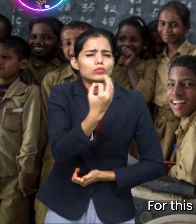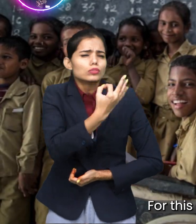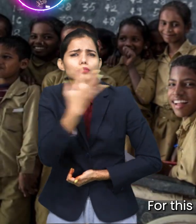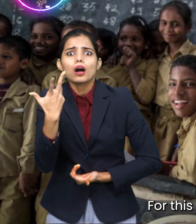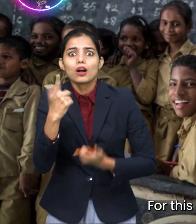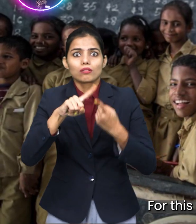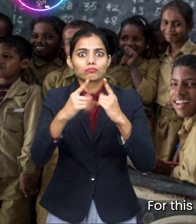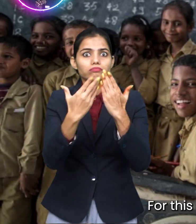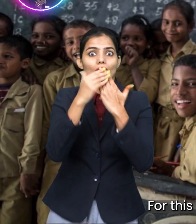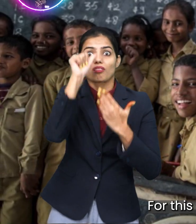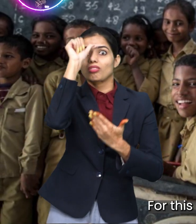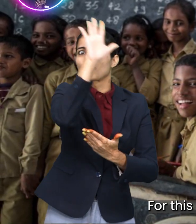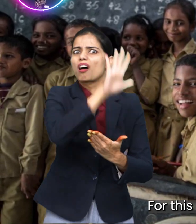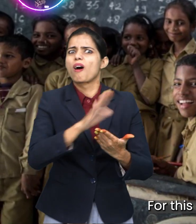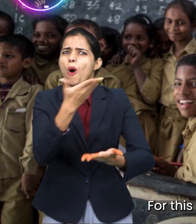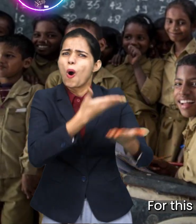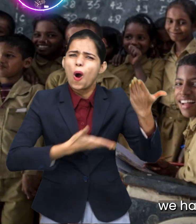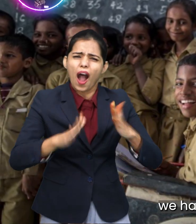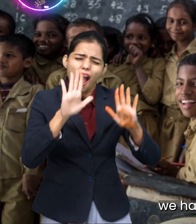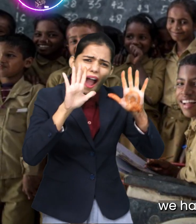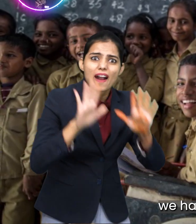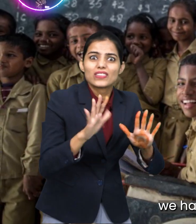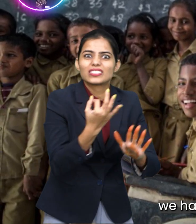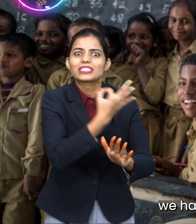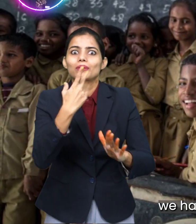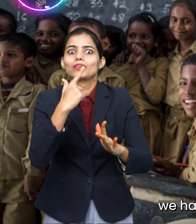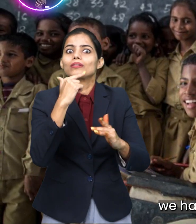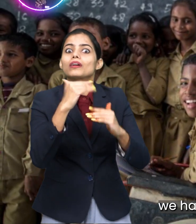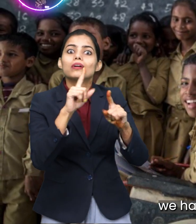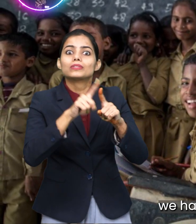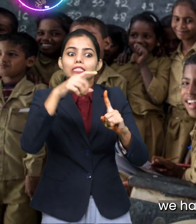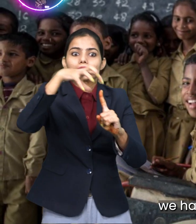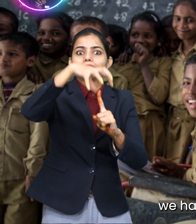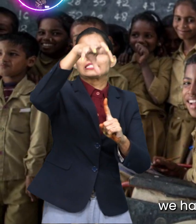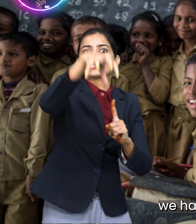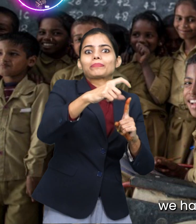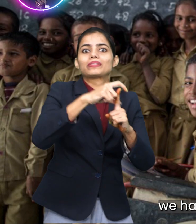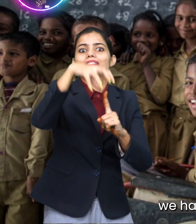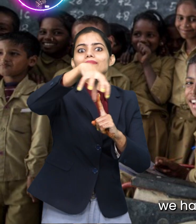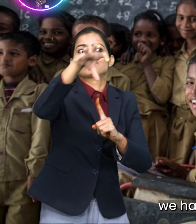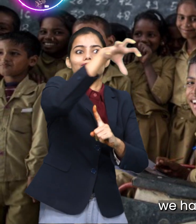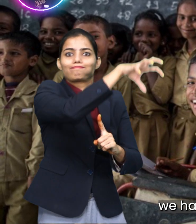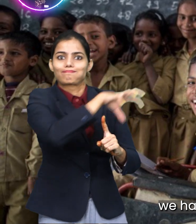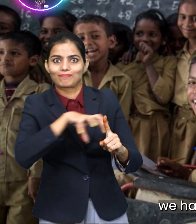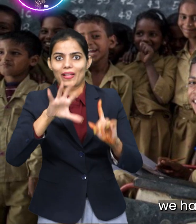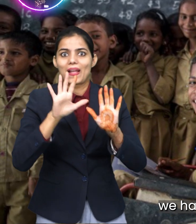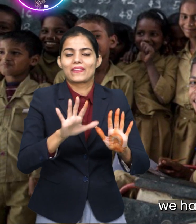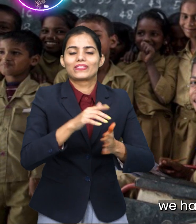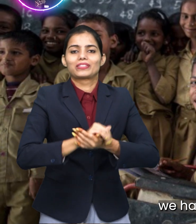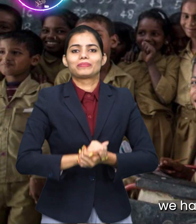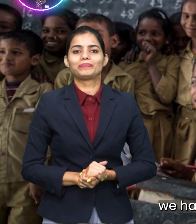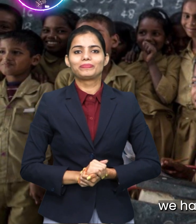For this special education in India, we have special departments.